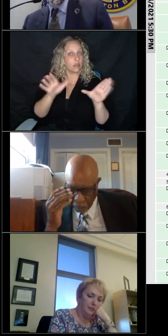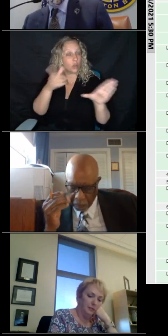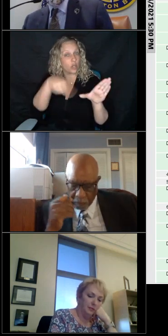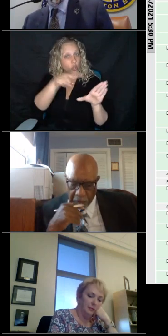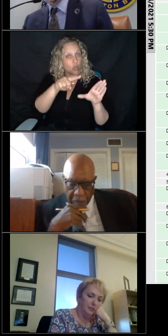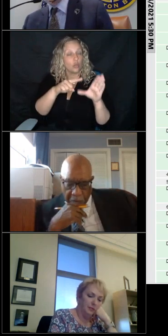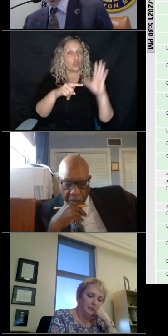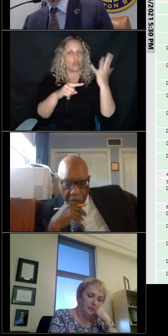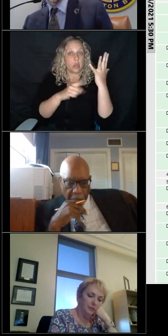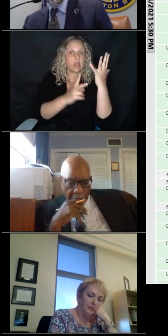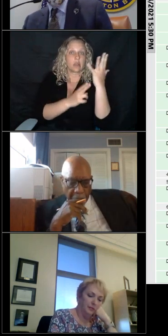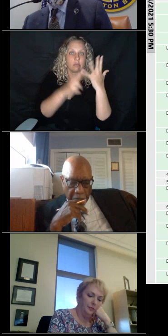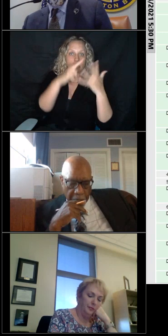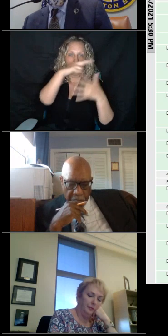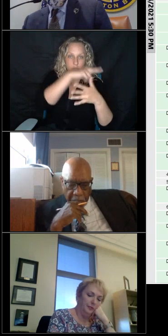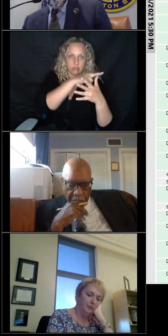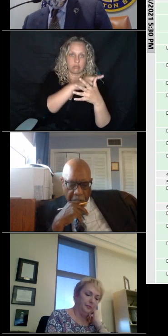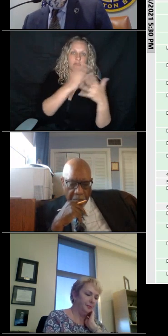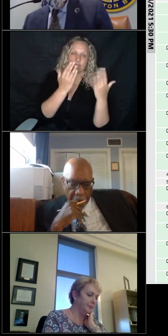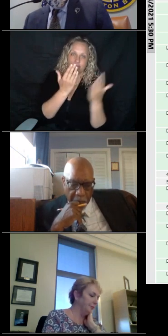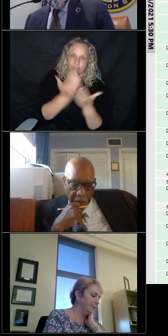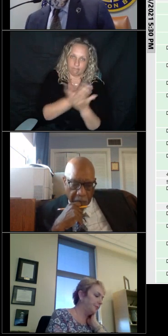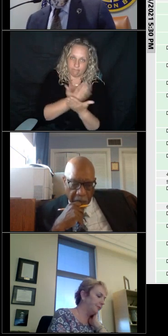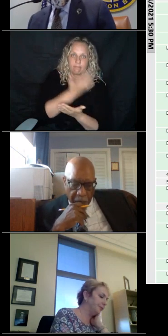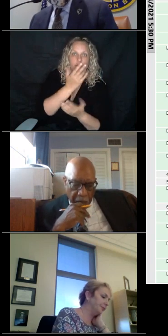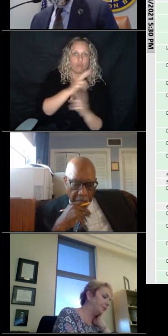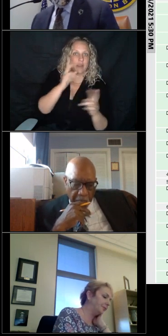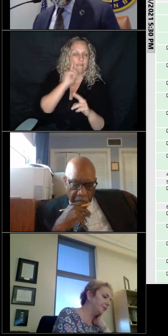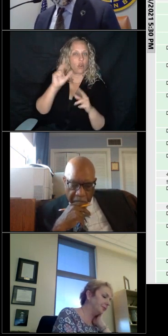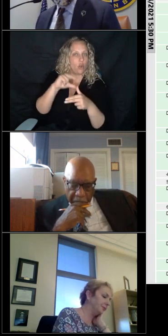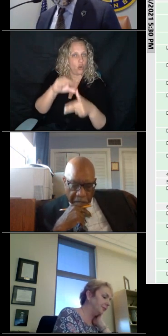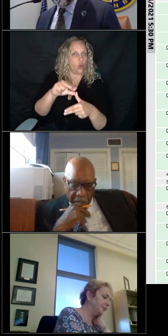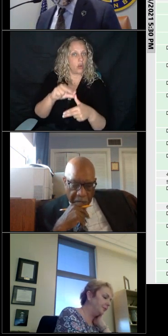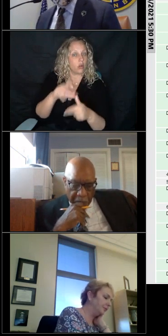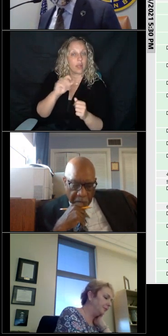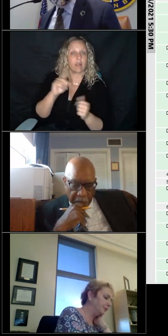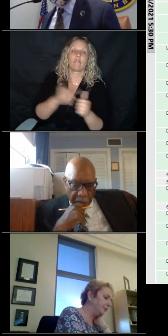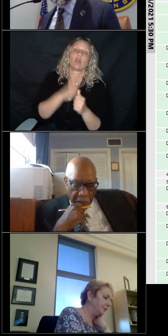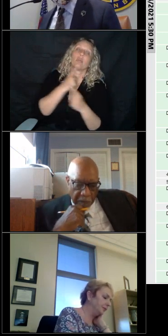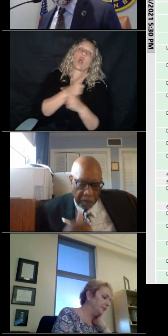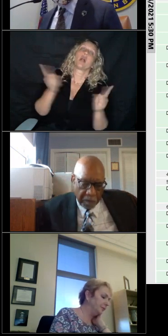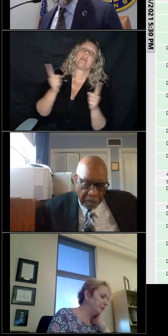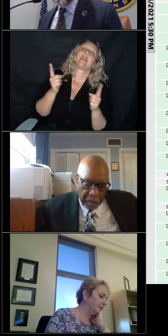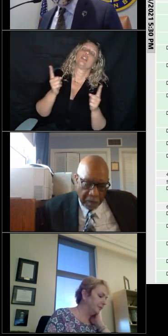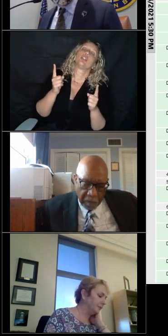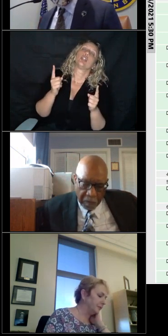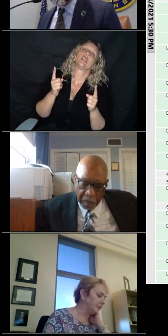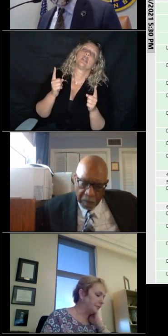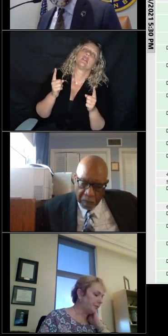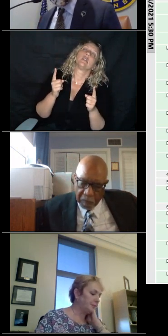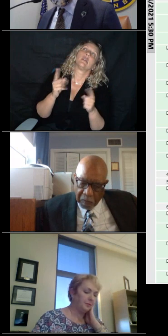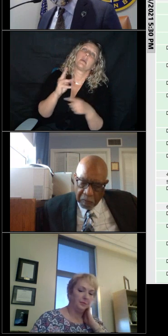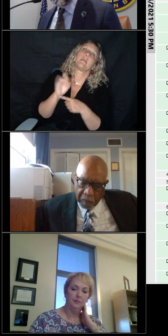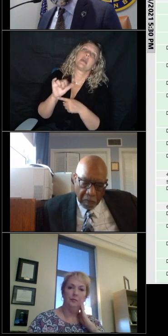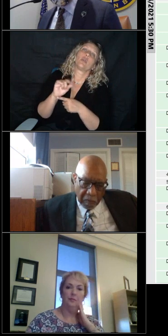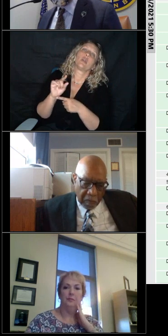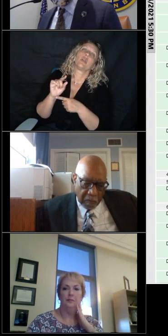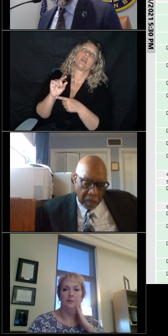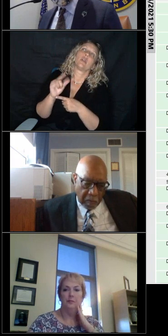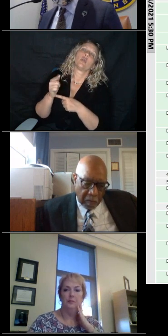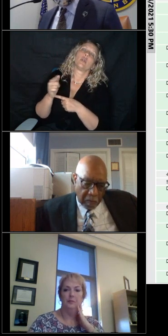early in preparation for the hurricane season. Our first proclamation for the evening is for the month of May 2021